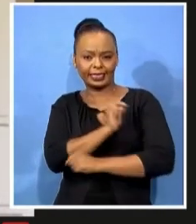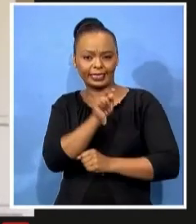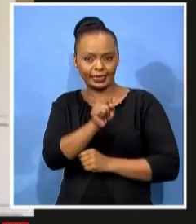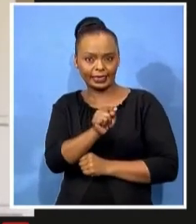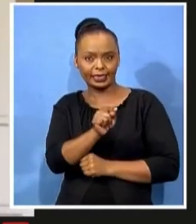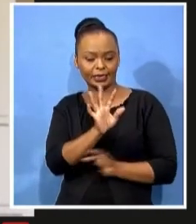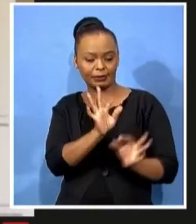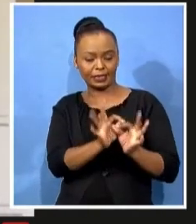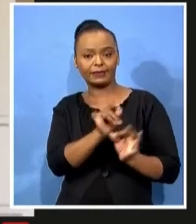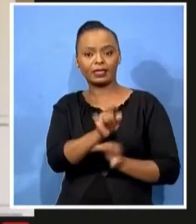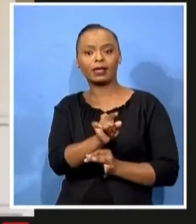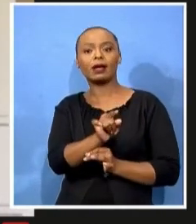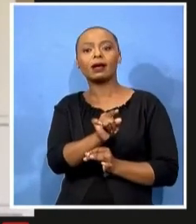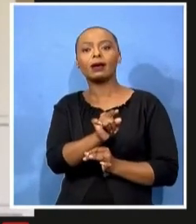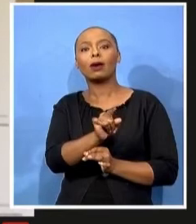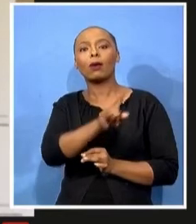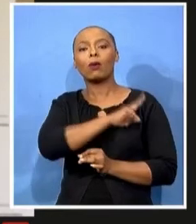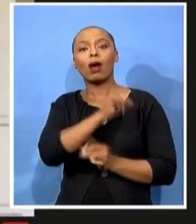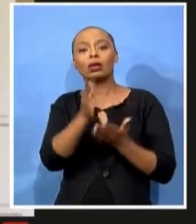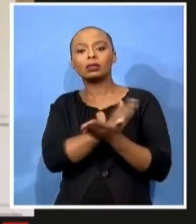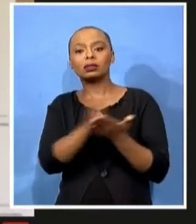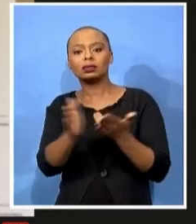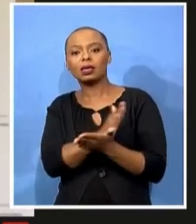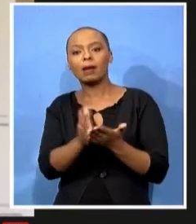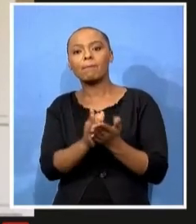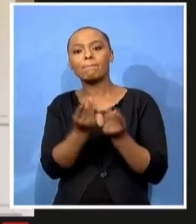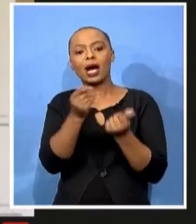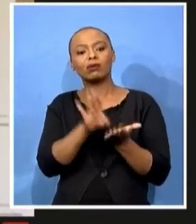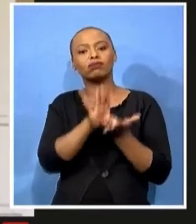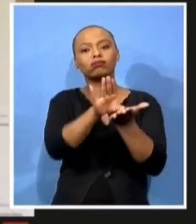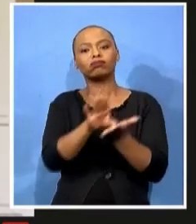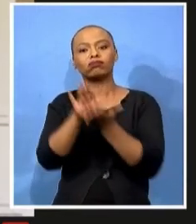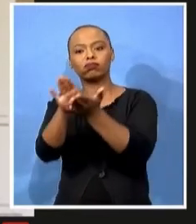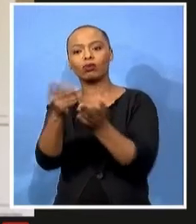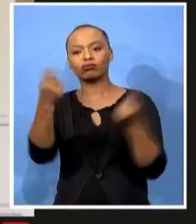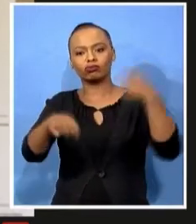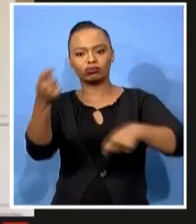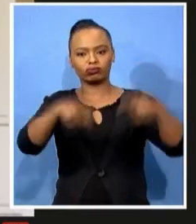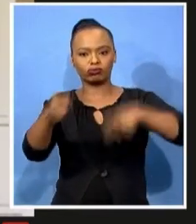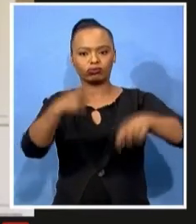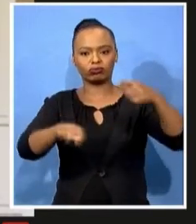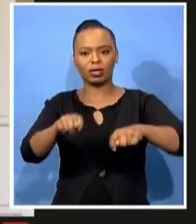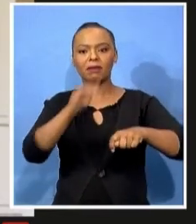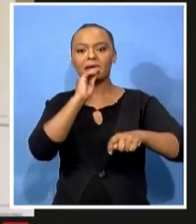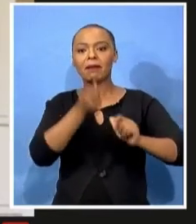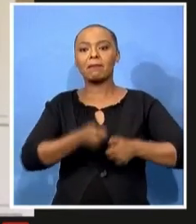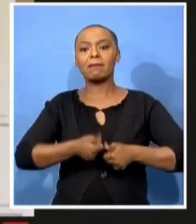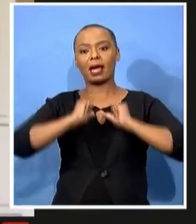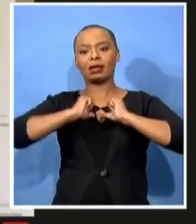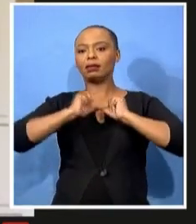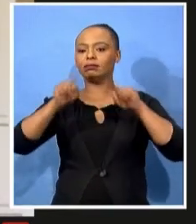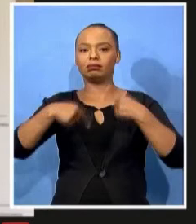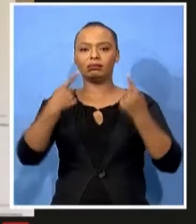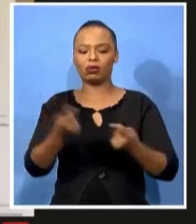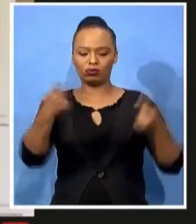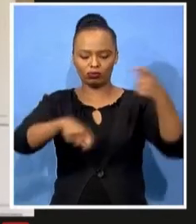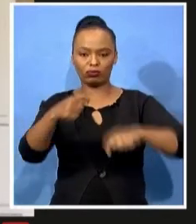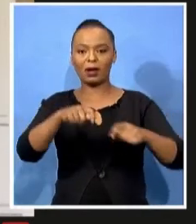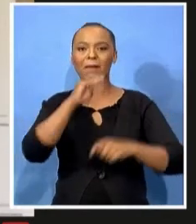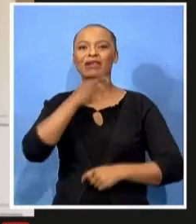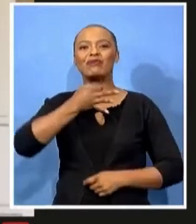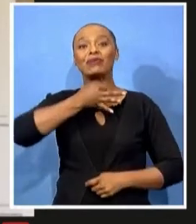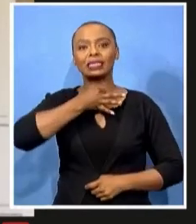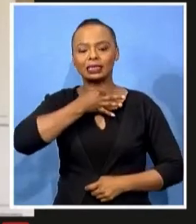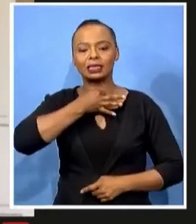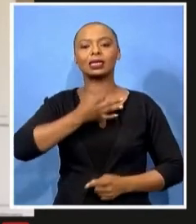would be contributed would be non-refundable, but it meant we would be taking a risk on the particular vaccine, even